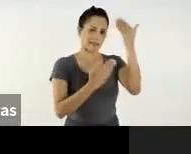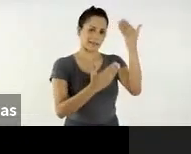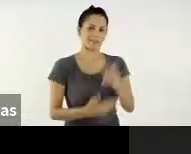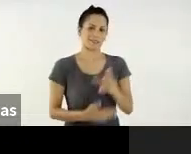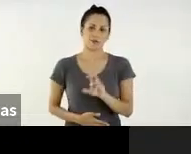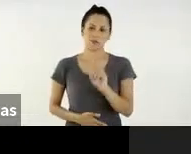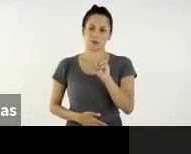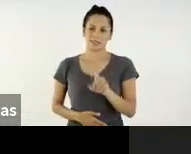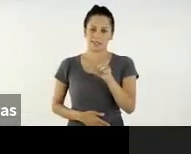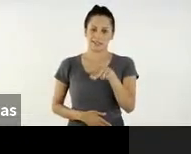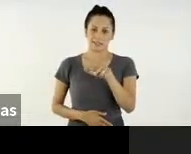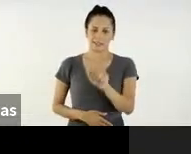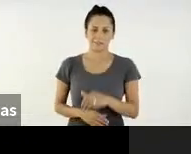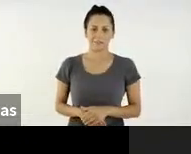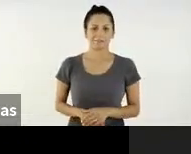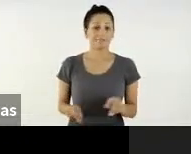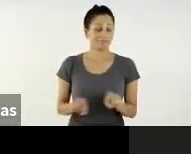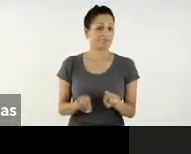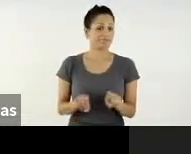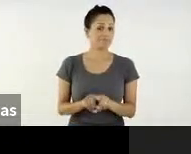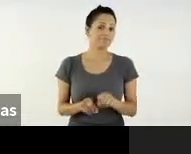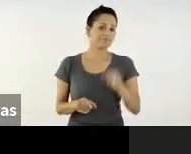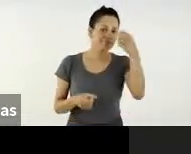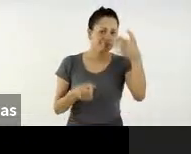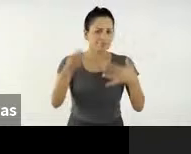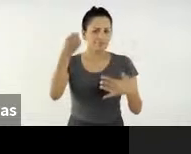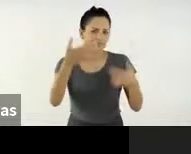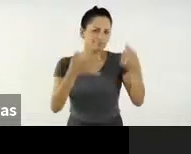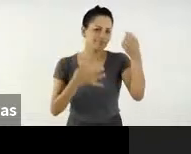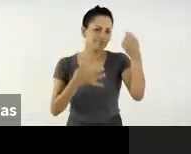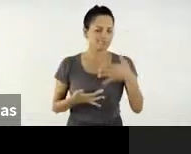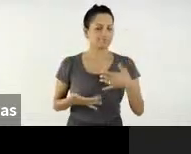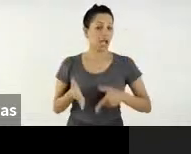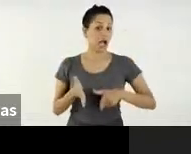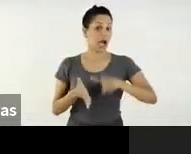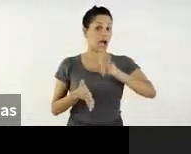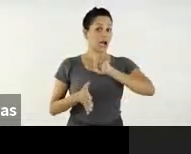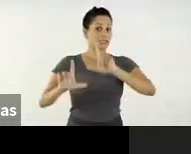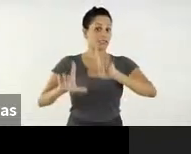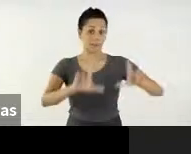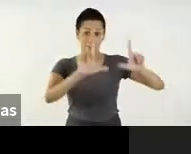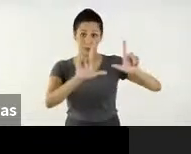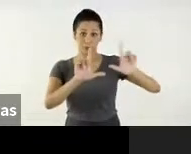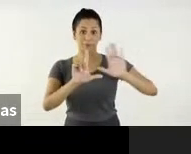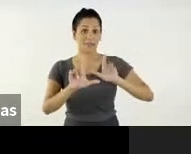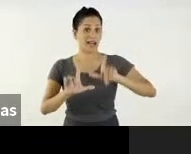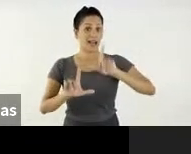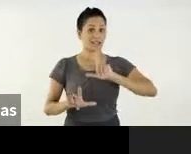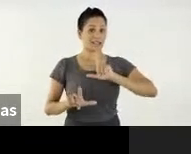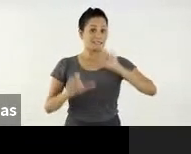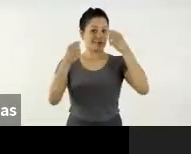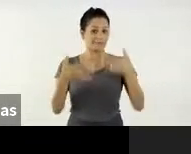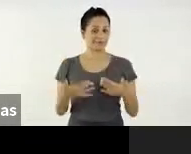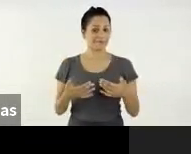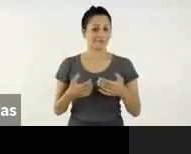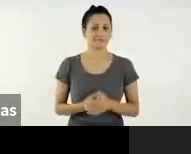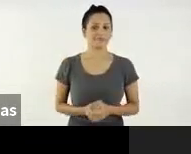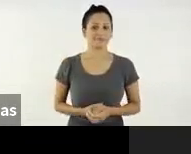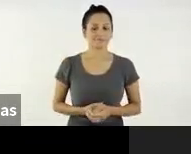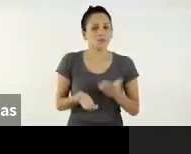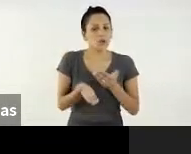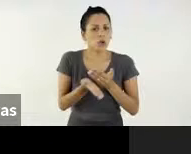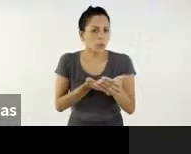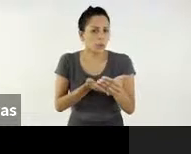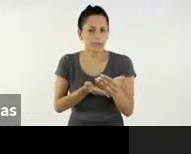the outset before moving into the slides. I want to start by echoing Roni and